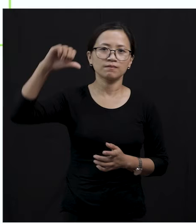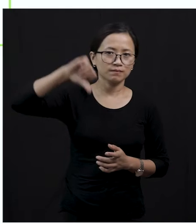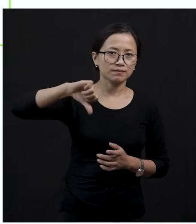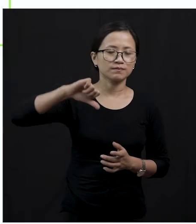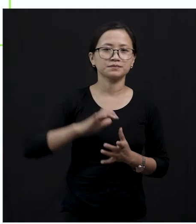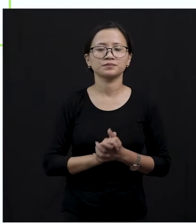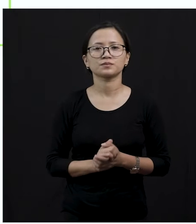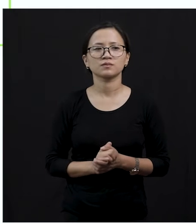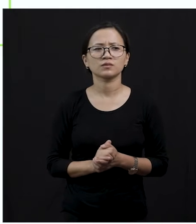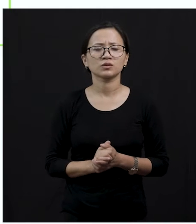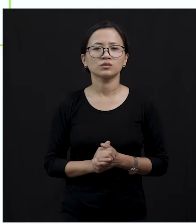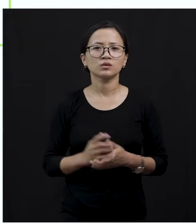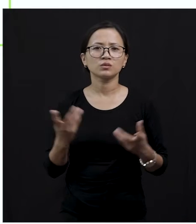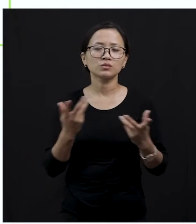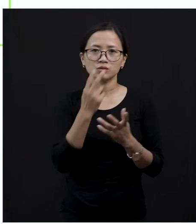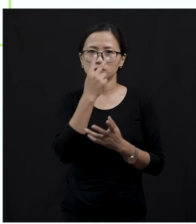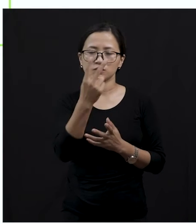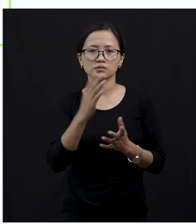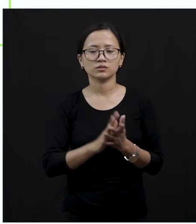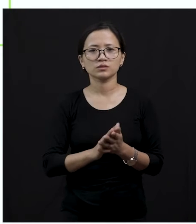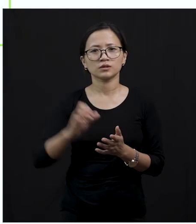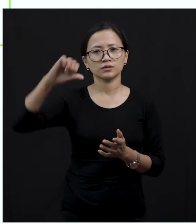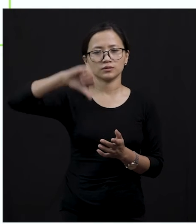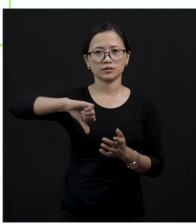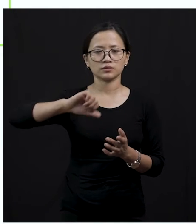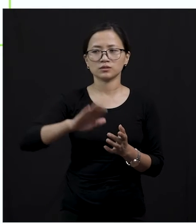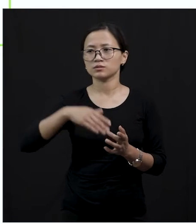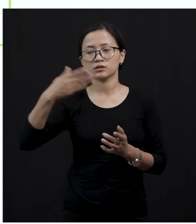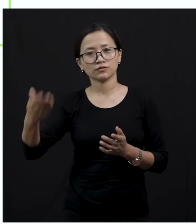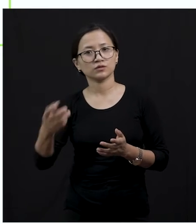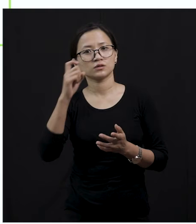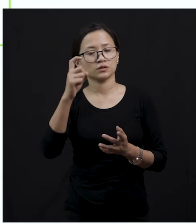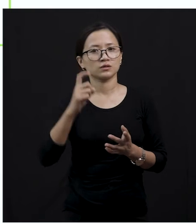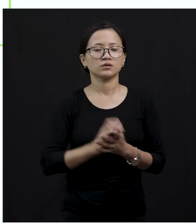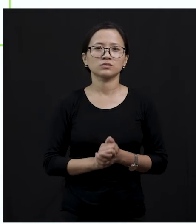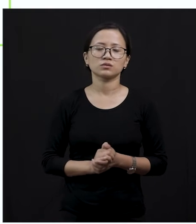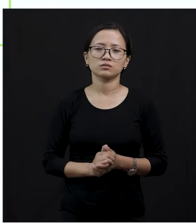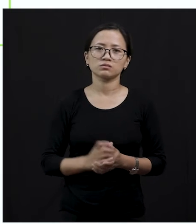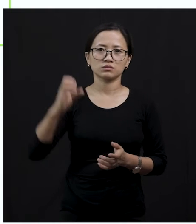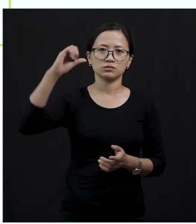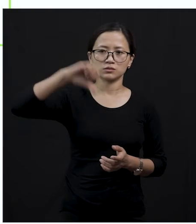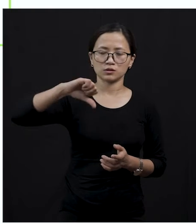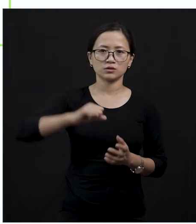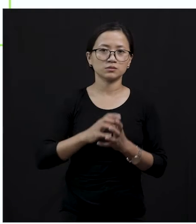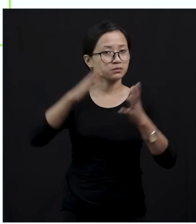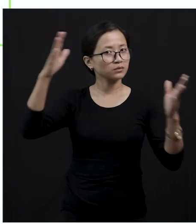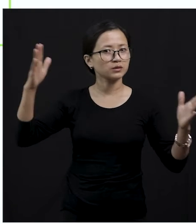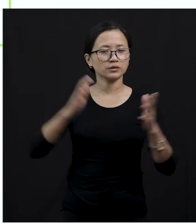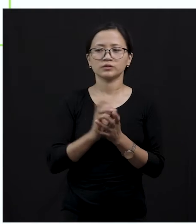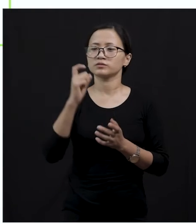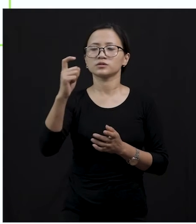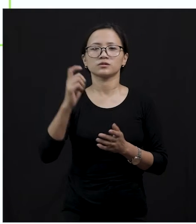and 9. So 9 comes after 7. That means 9 is bigger than 7. All